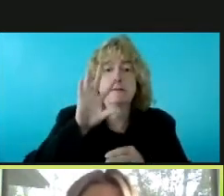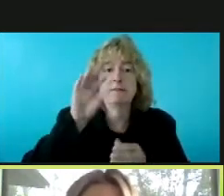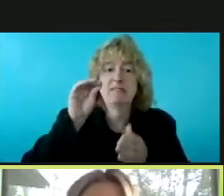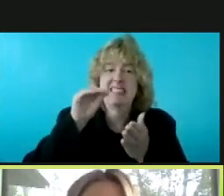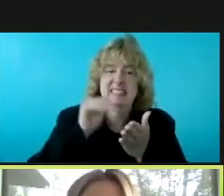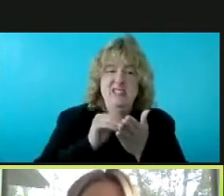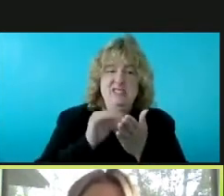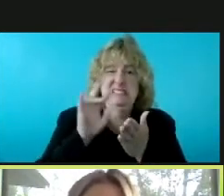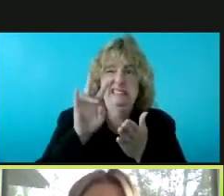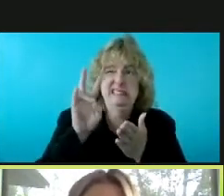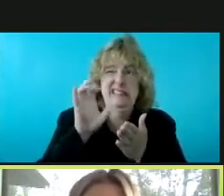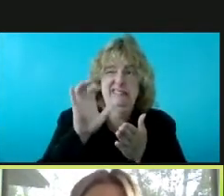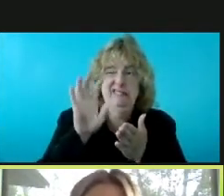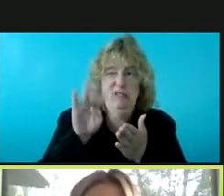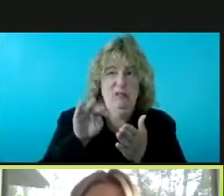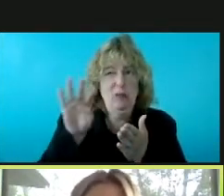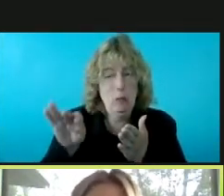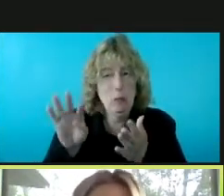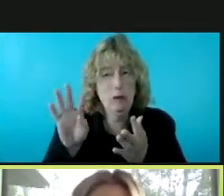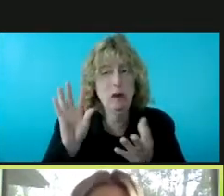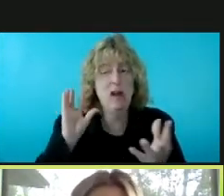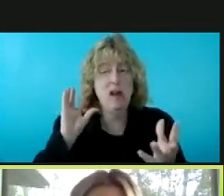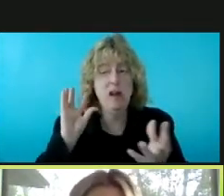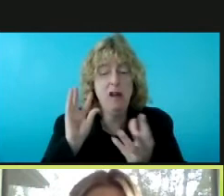50,744. We've also lost over